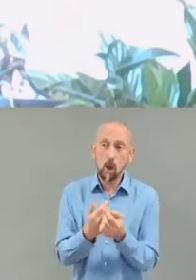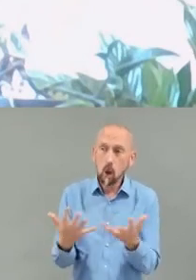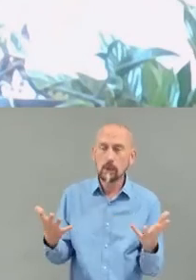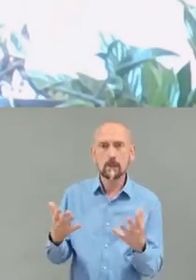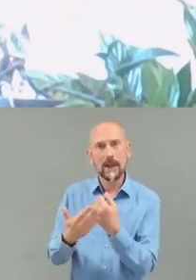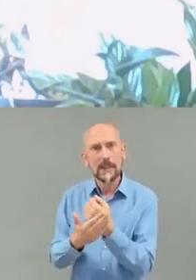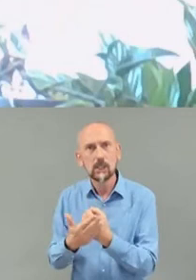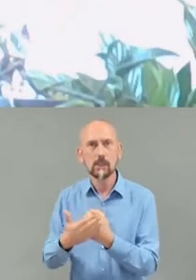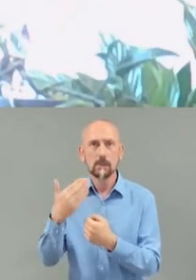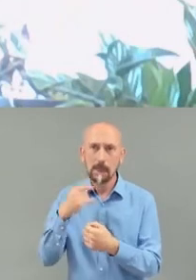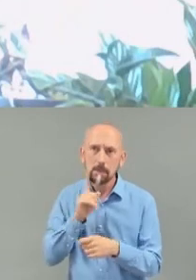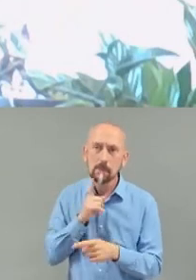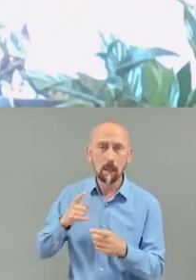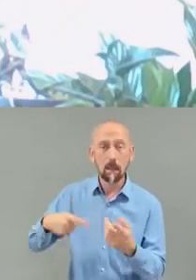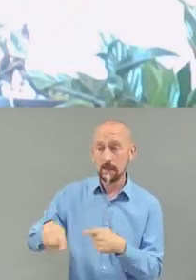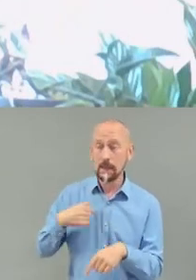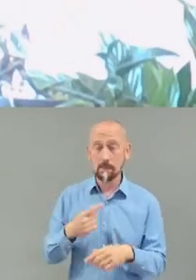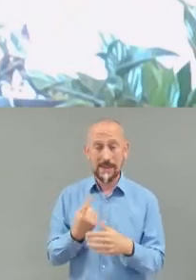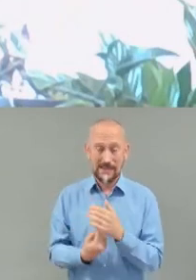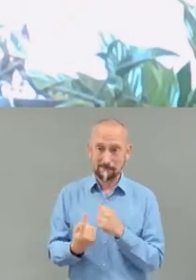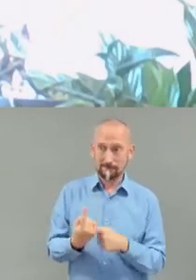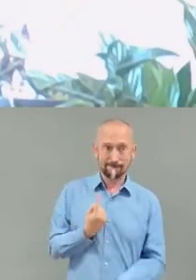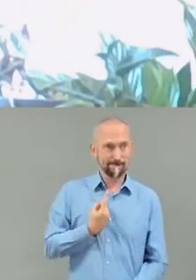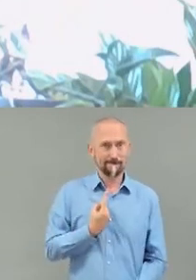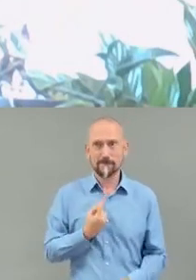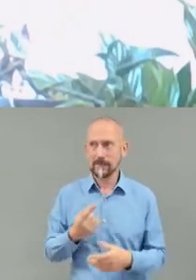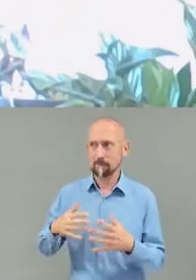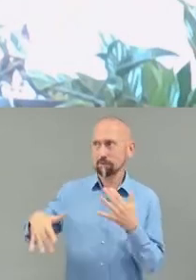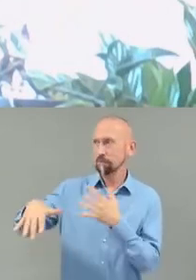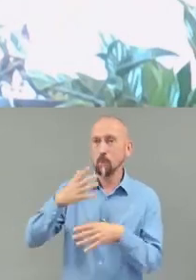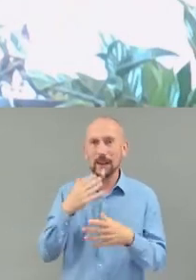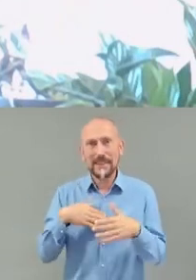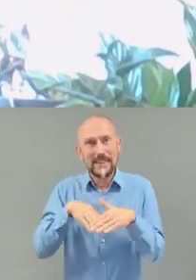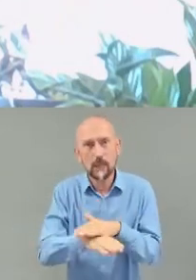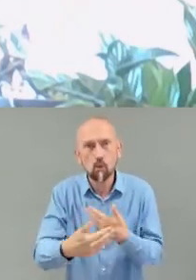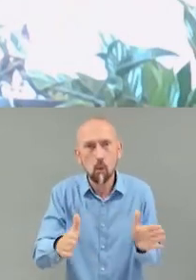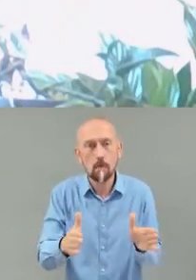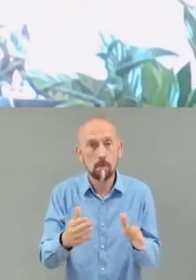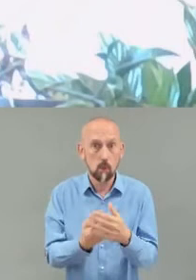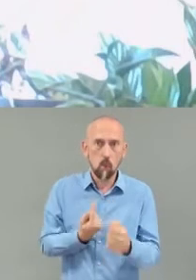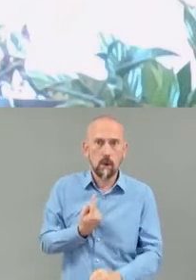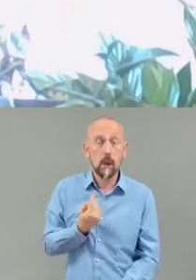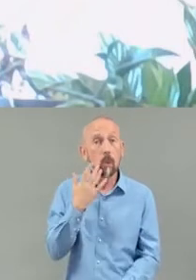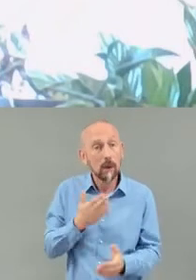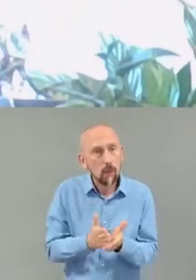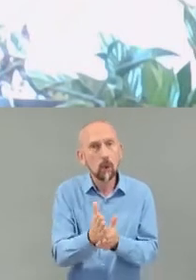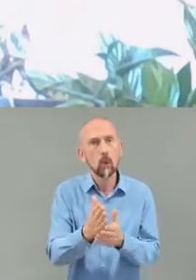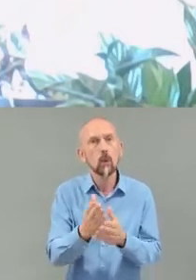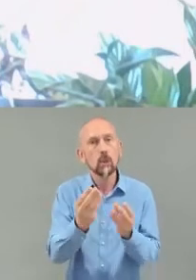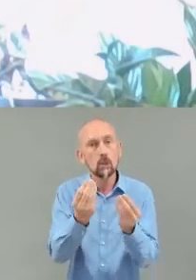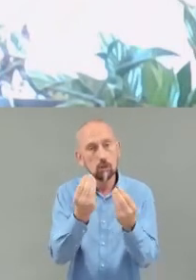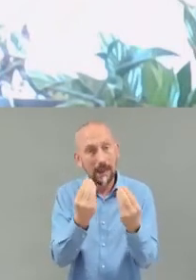in the room. So being in that situation when I trained was a barely noticeable